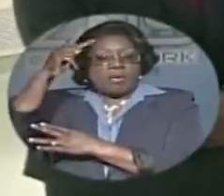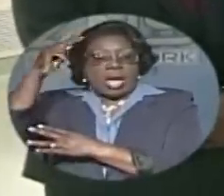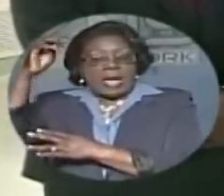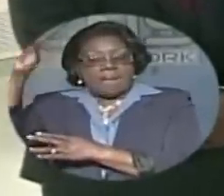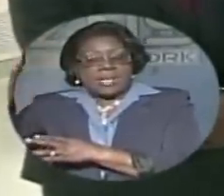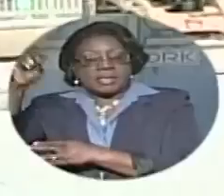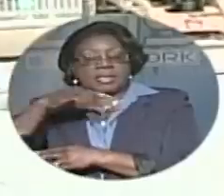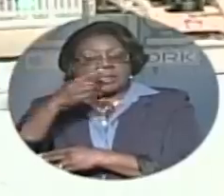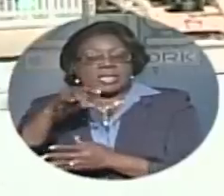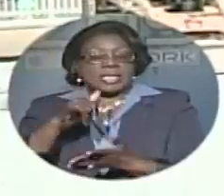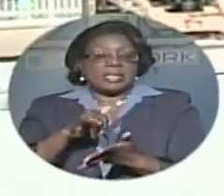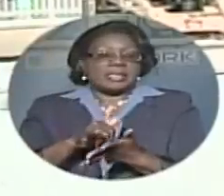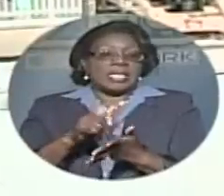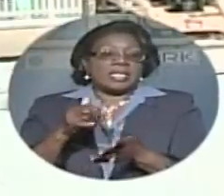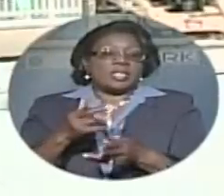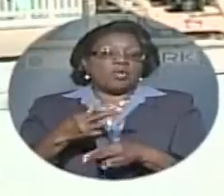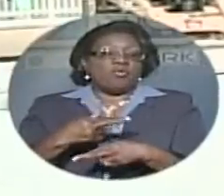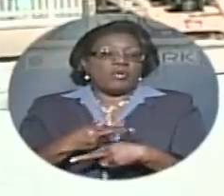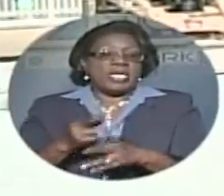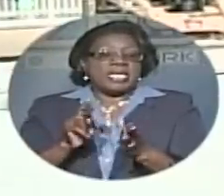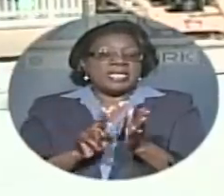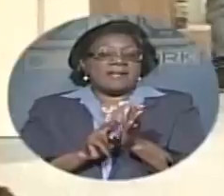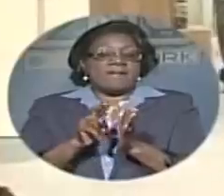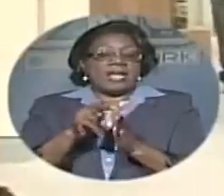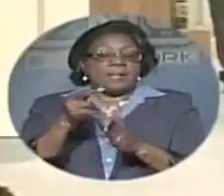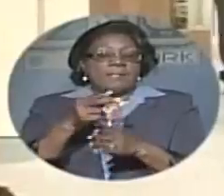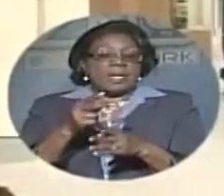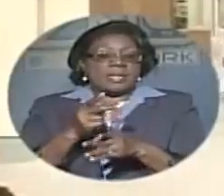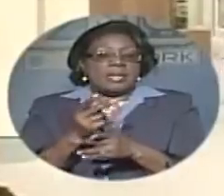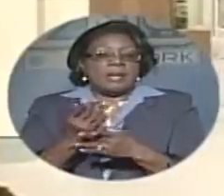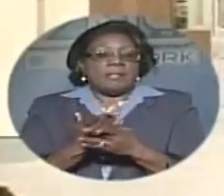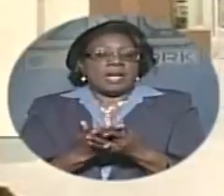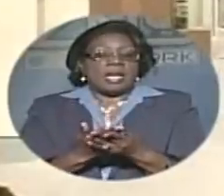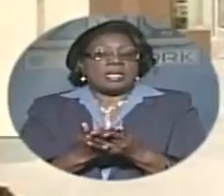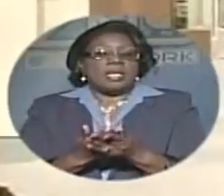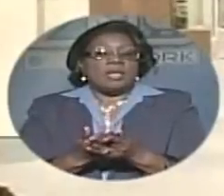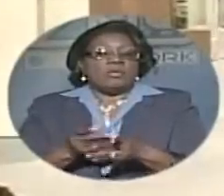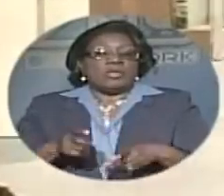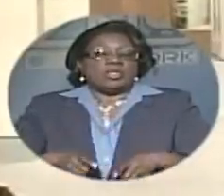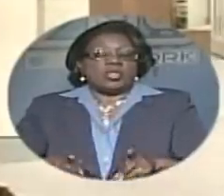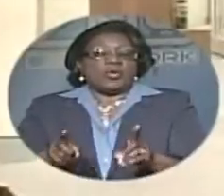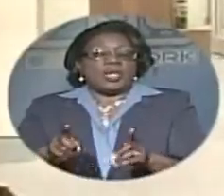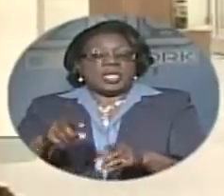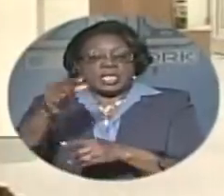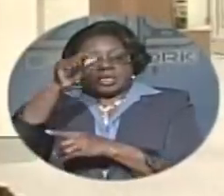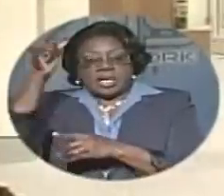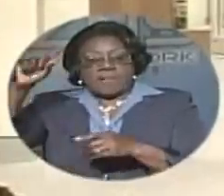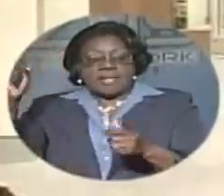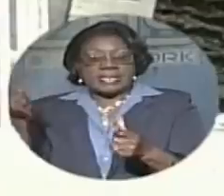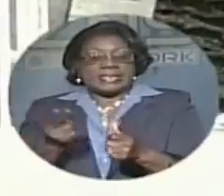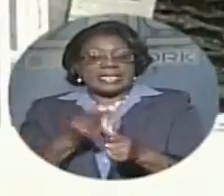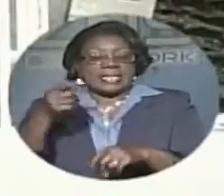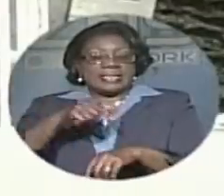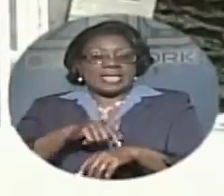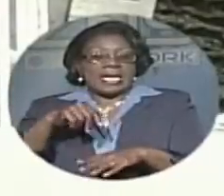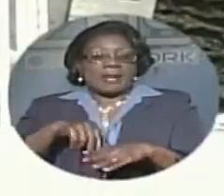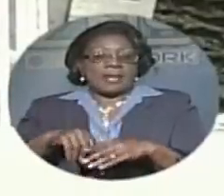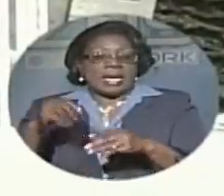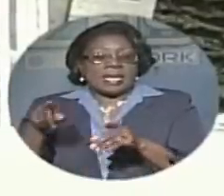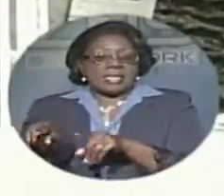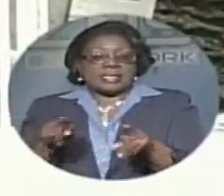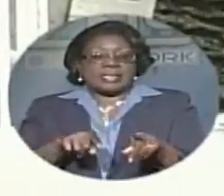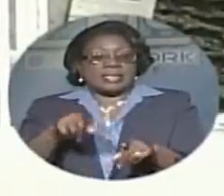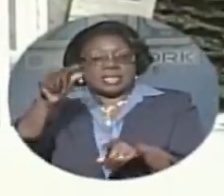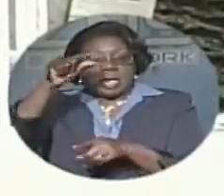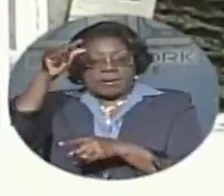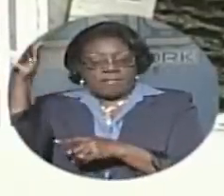Ingraham says the redevelopment plan was initiated during his government's second term in office. He says while many were calling for the construction